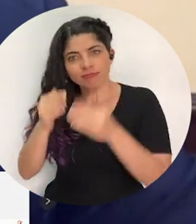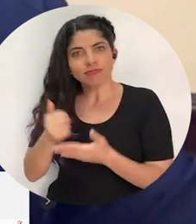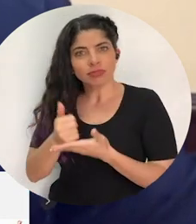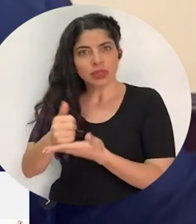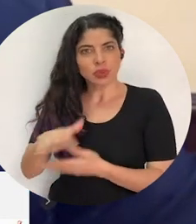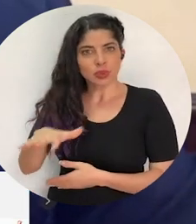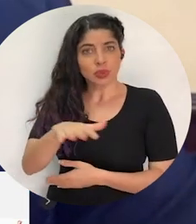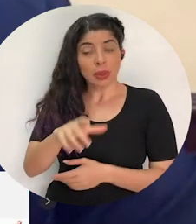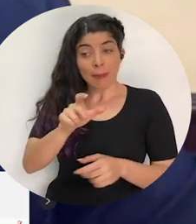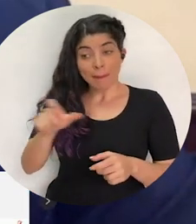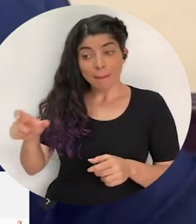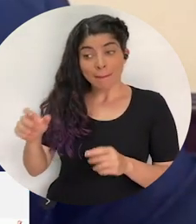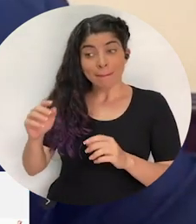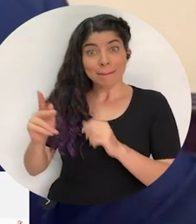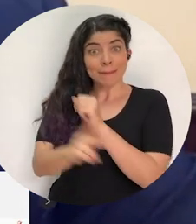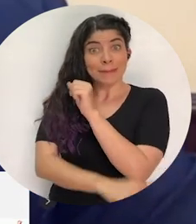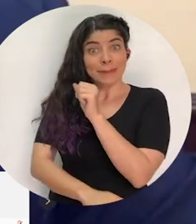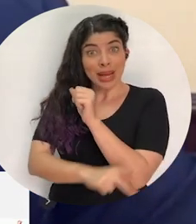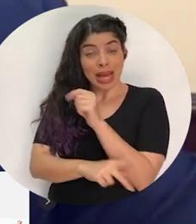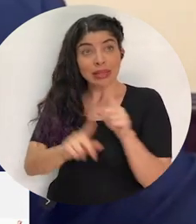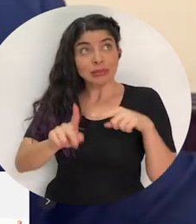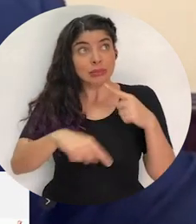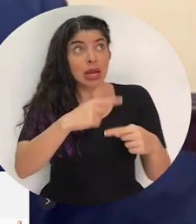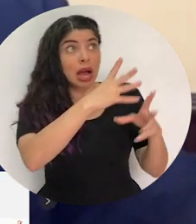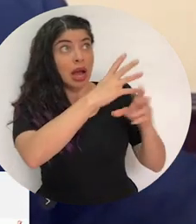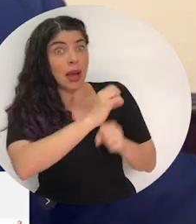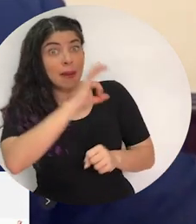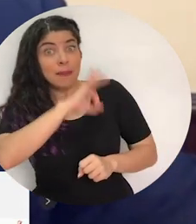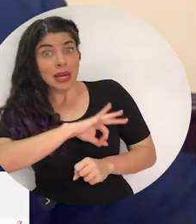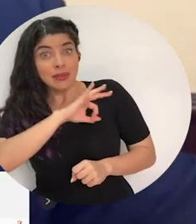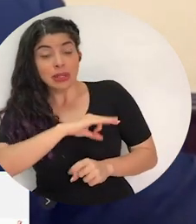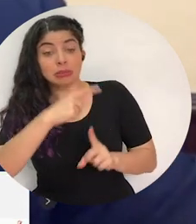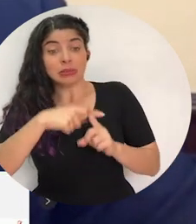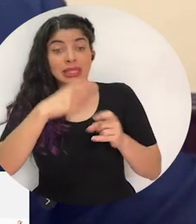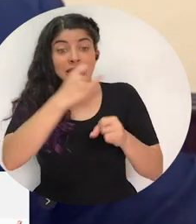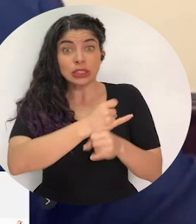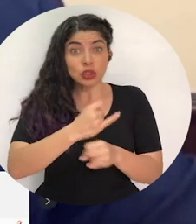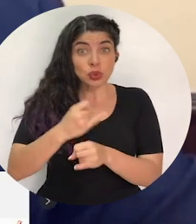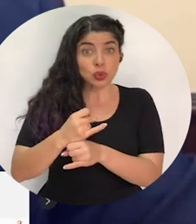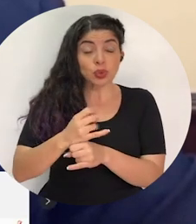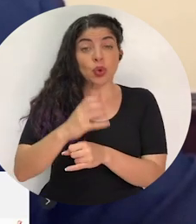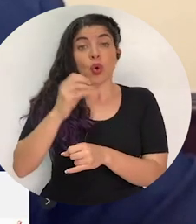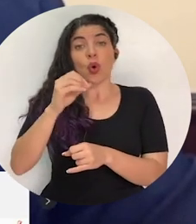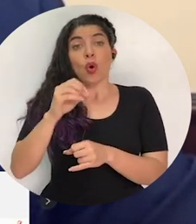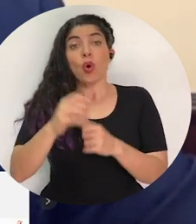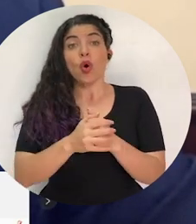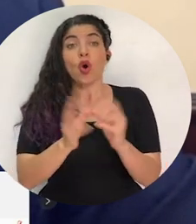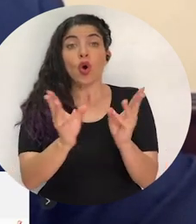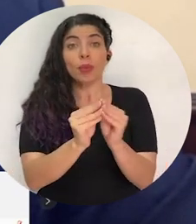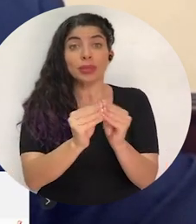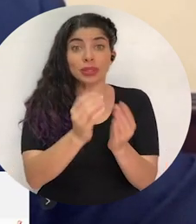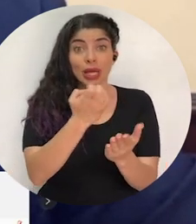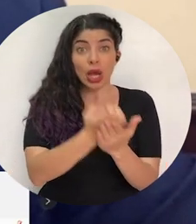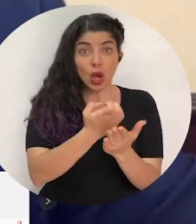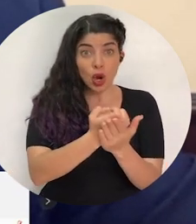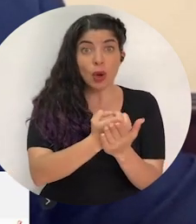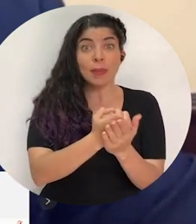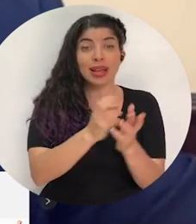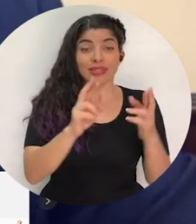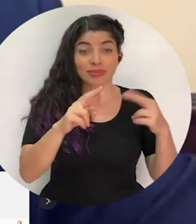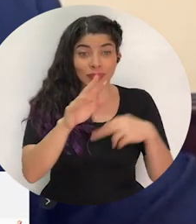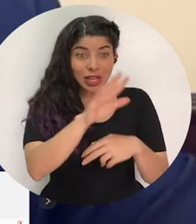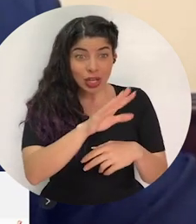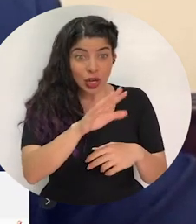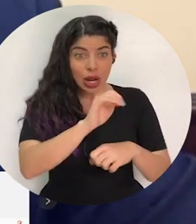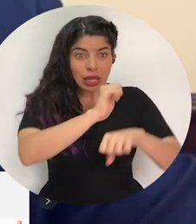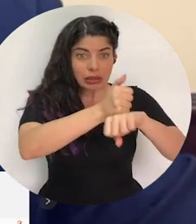The beneficiary countries, with the advice of the financial institutions or regional economic commissions,